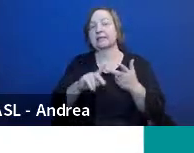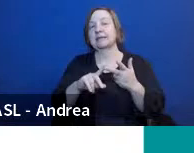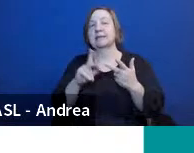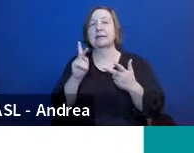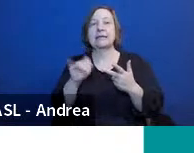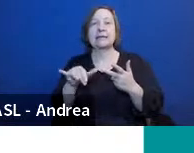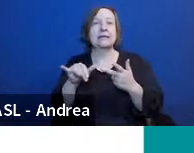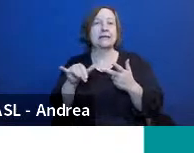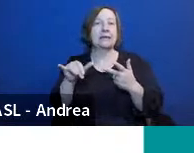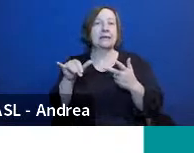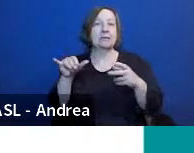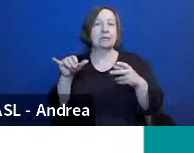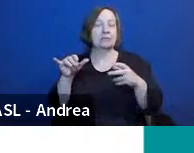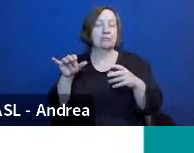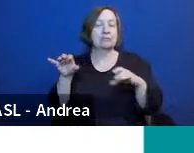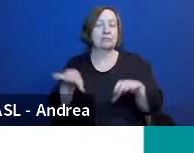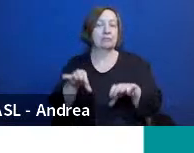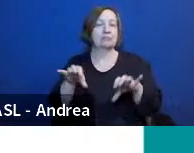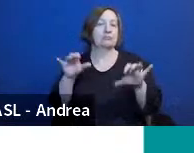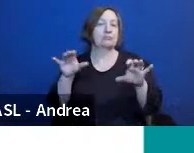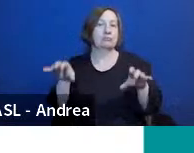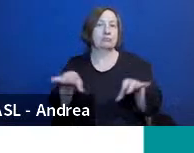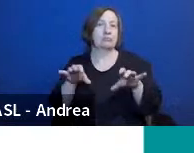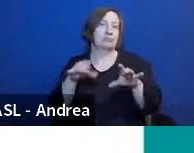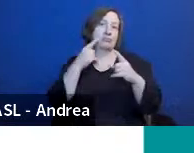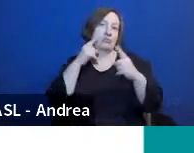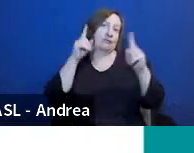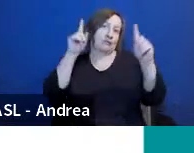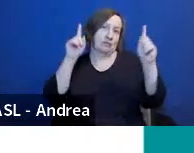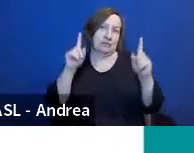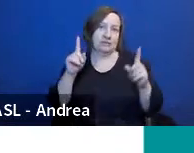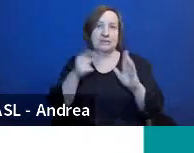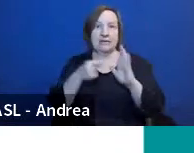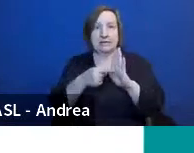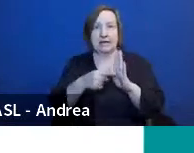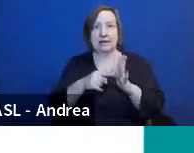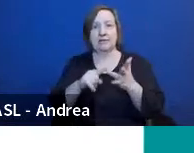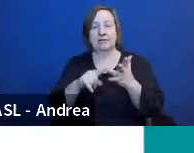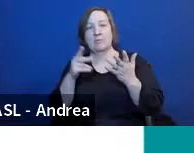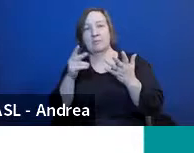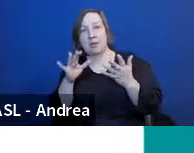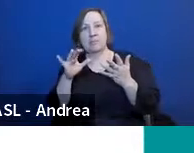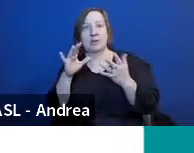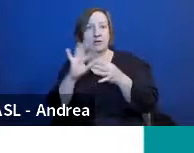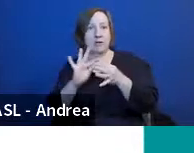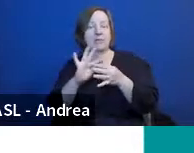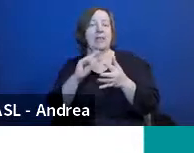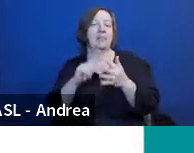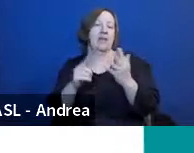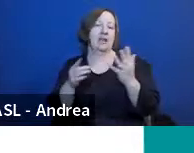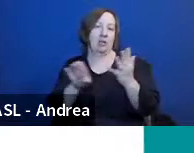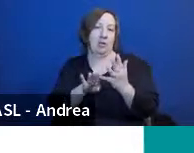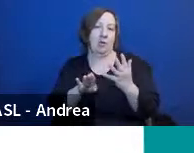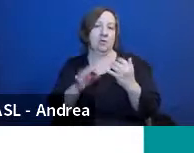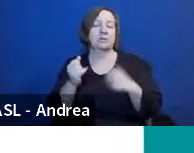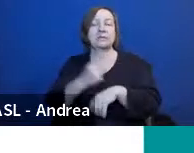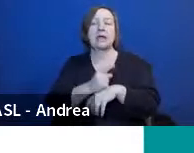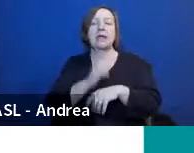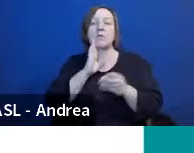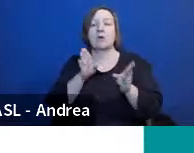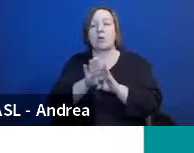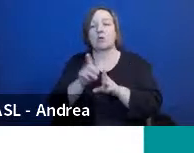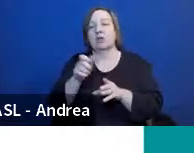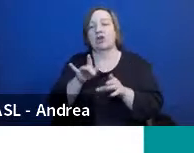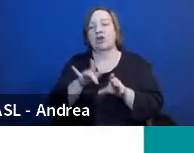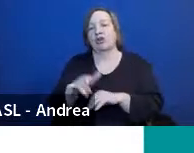performance indicators. We will have public comment and we will close. Today we will close a little bit earlier than